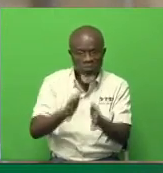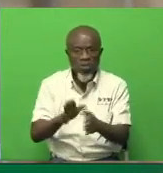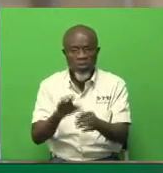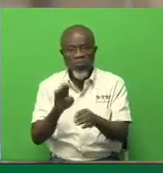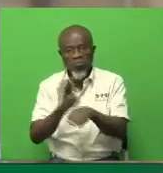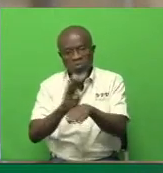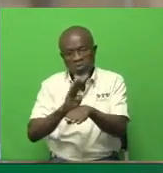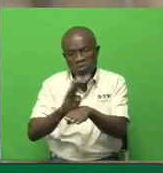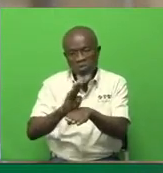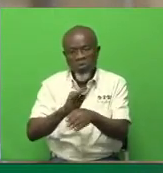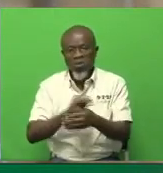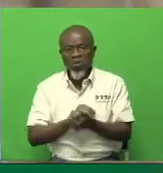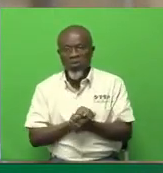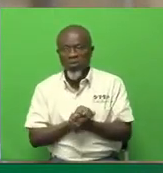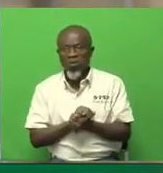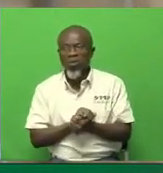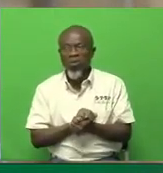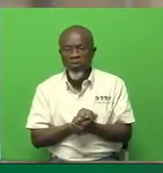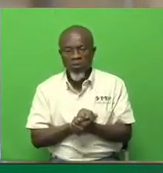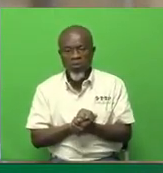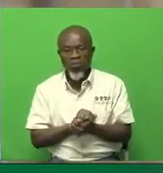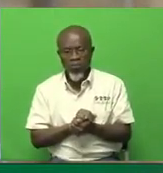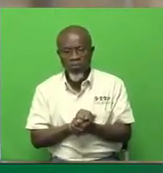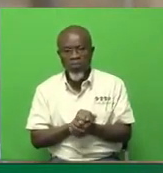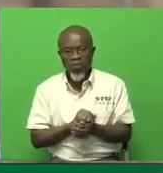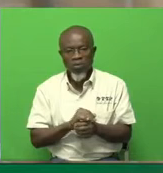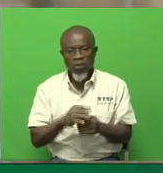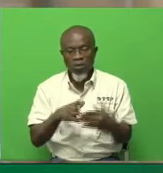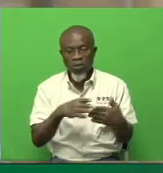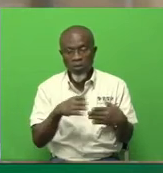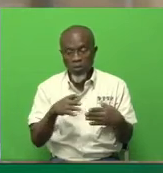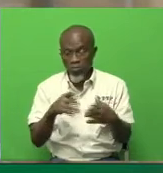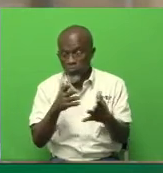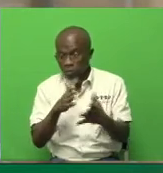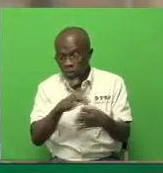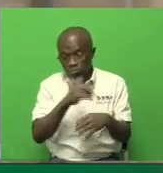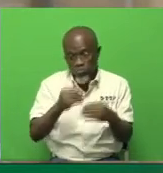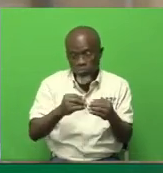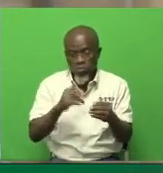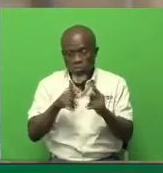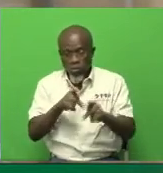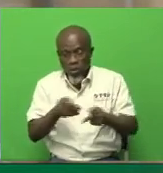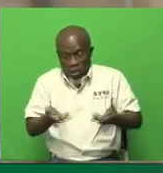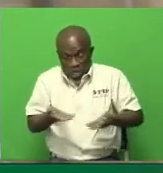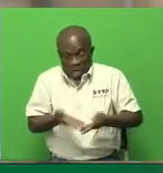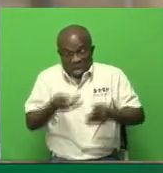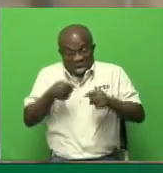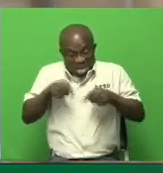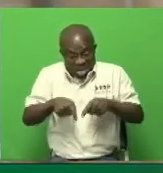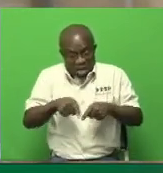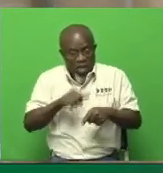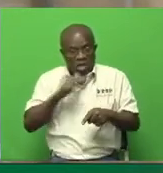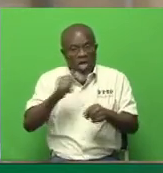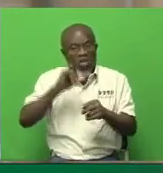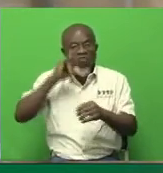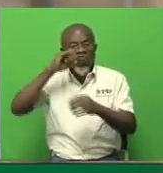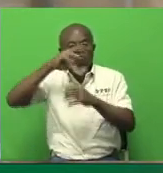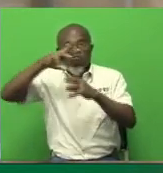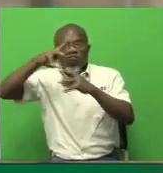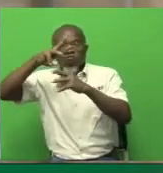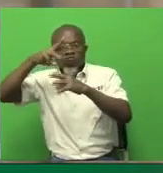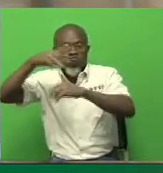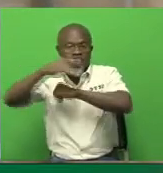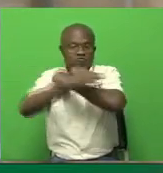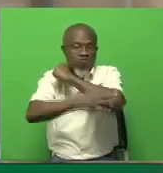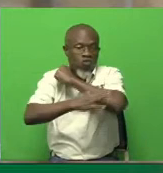and the support it is giving to some of our local manufacturers giving local manufacturers an opportunity to export